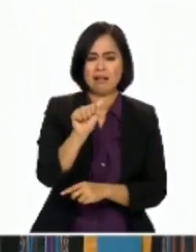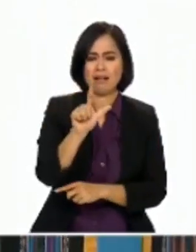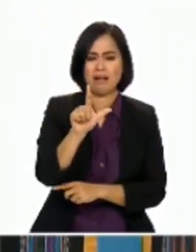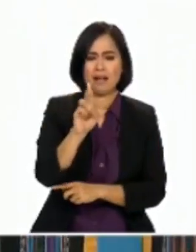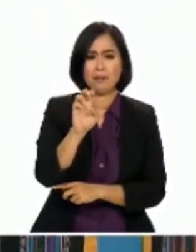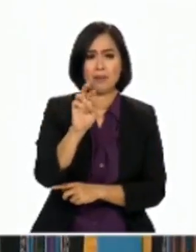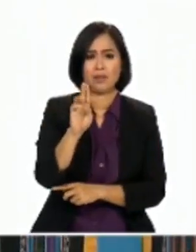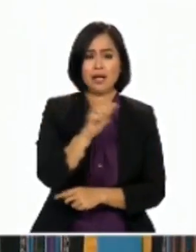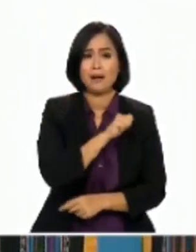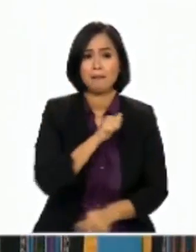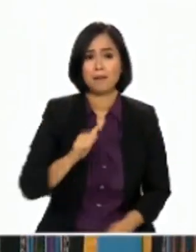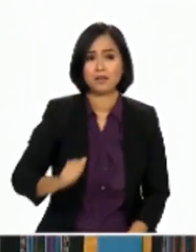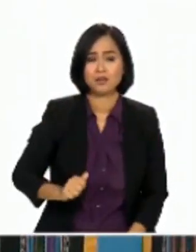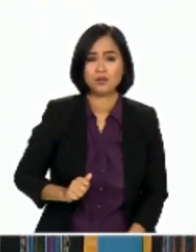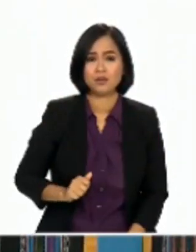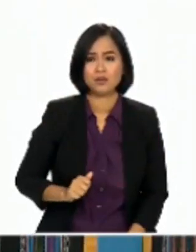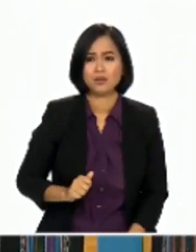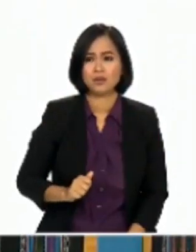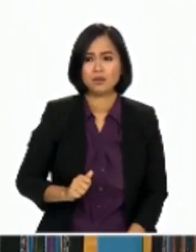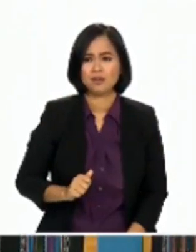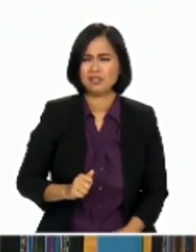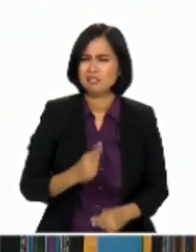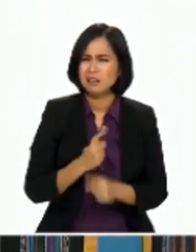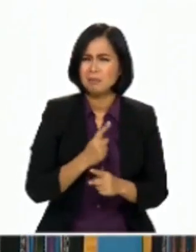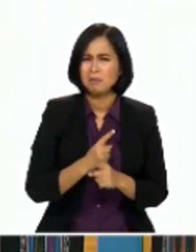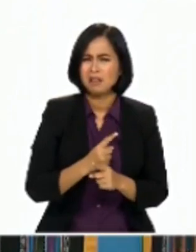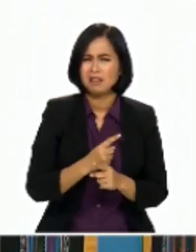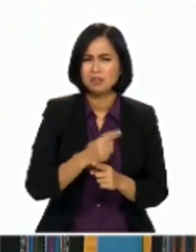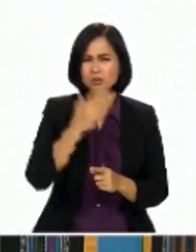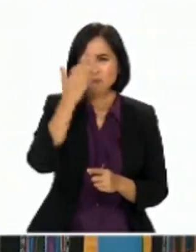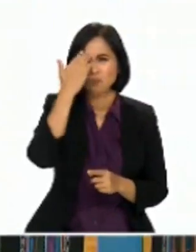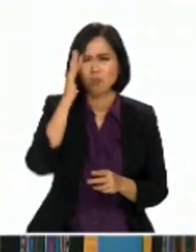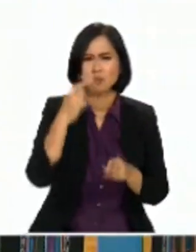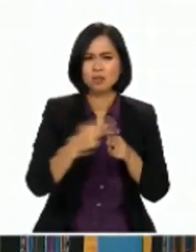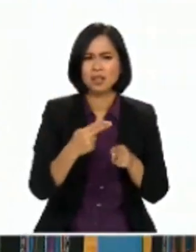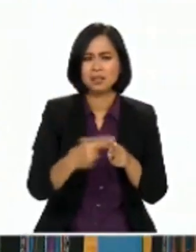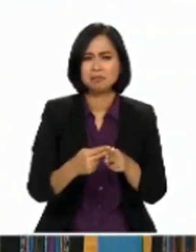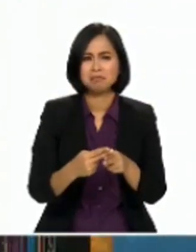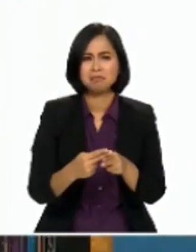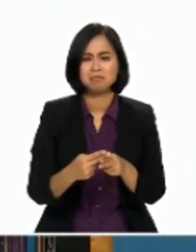Ambassador, if I'm correct, I do not know his real name.